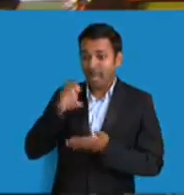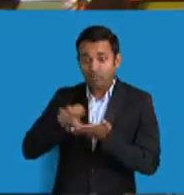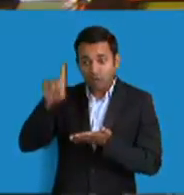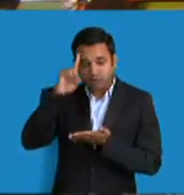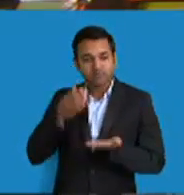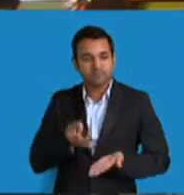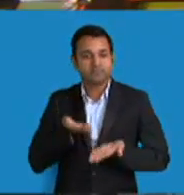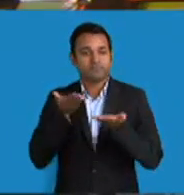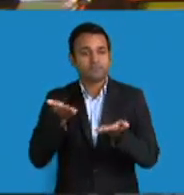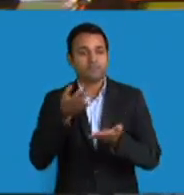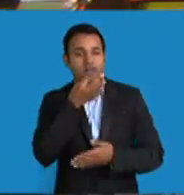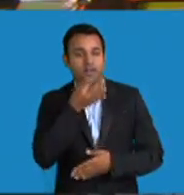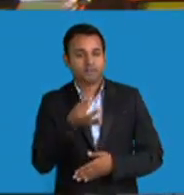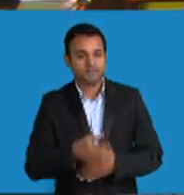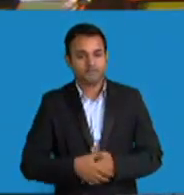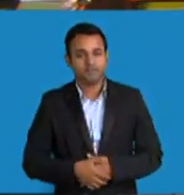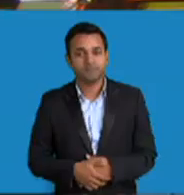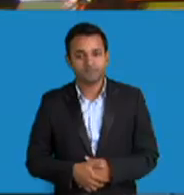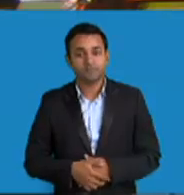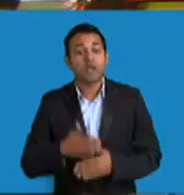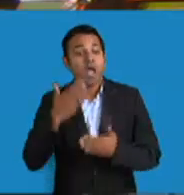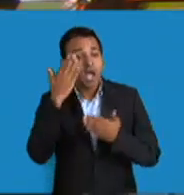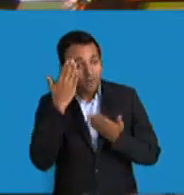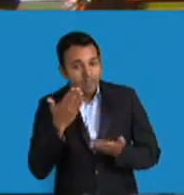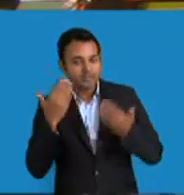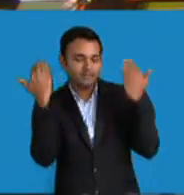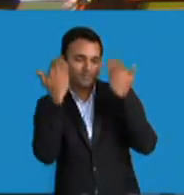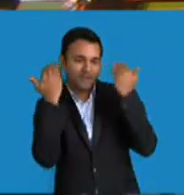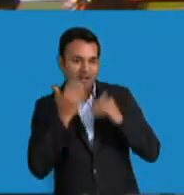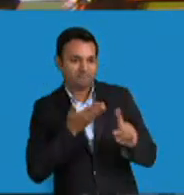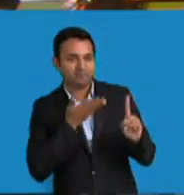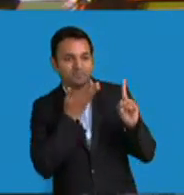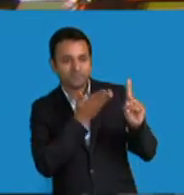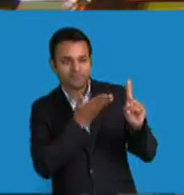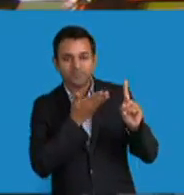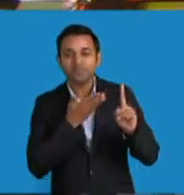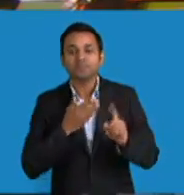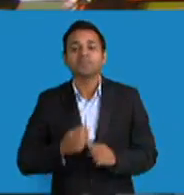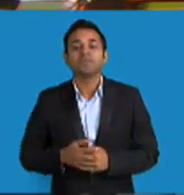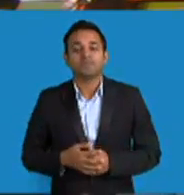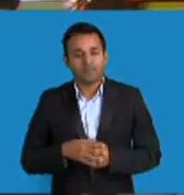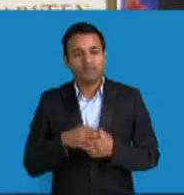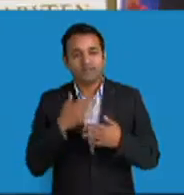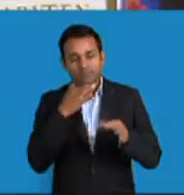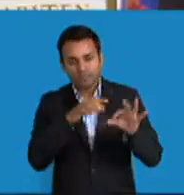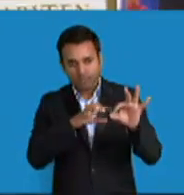Madam Honourable Speaker, I want to thank the Honourable Member for asking this question.